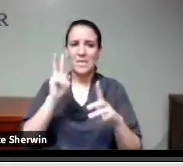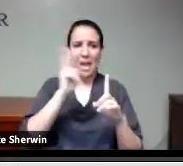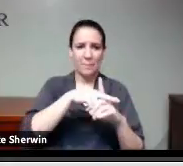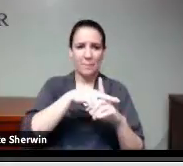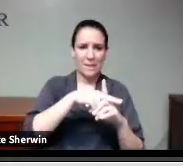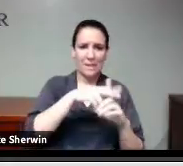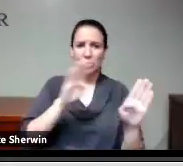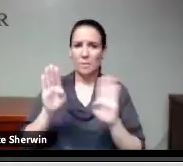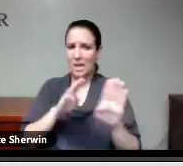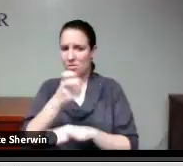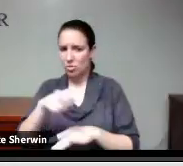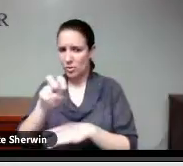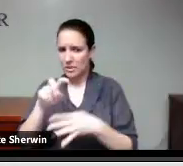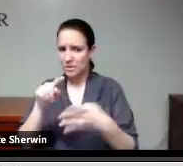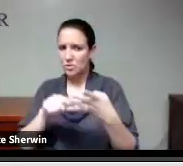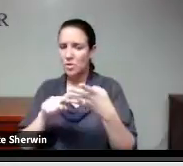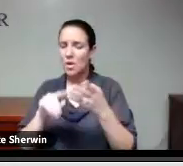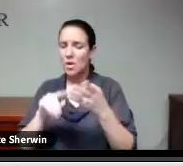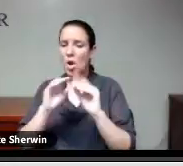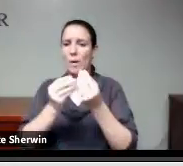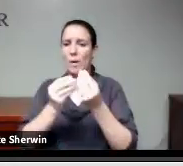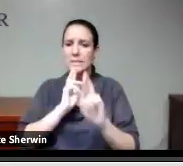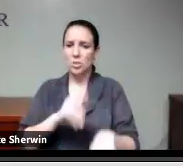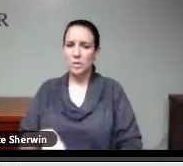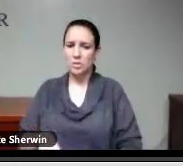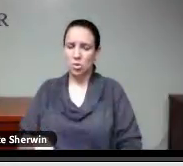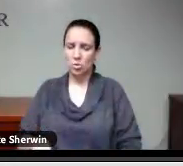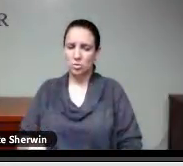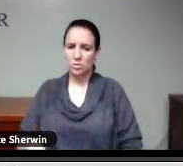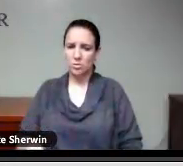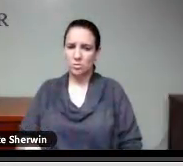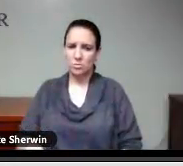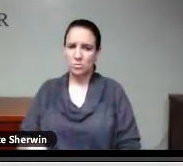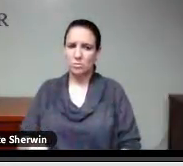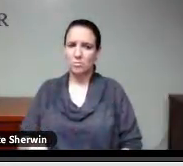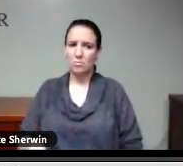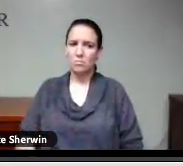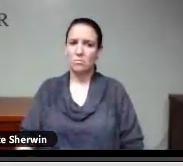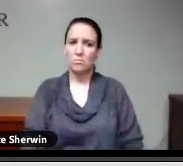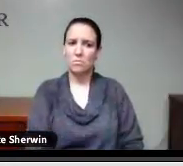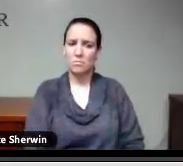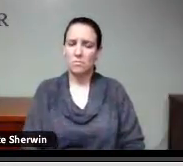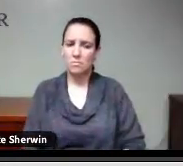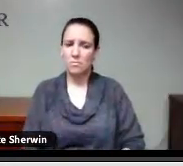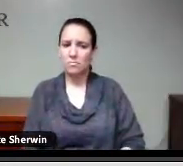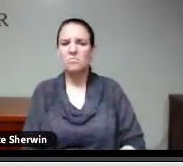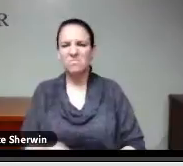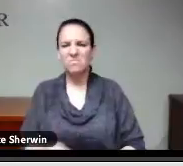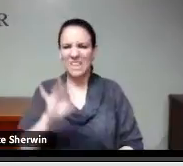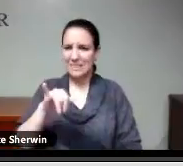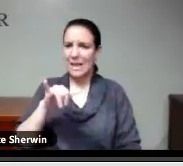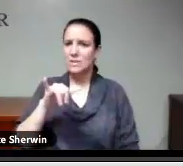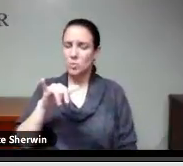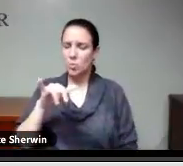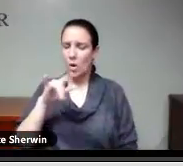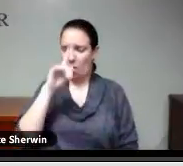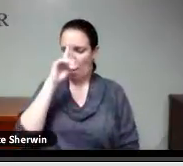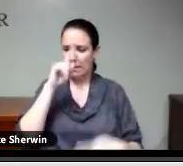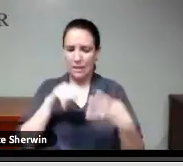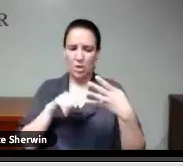4 is organizational results. And that's where I think we get back to building organizational capacity for